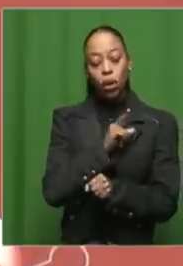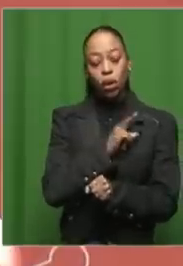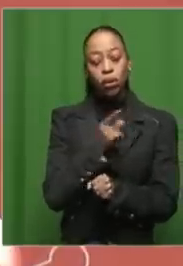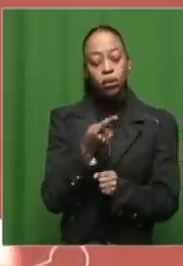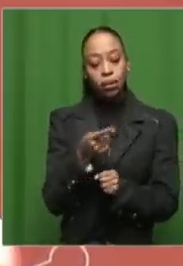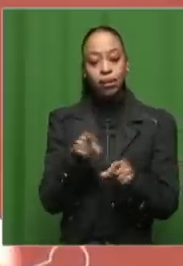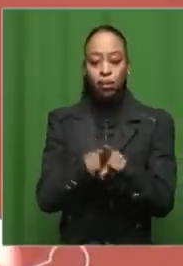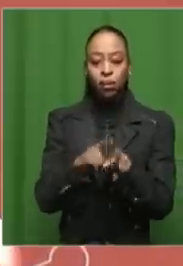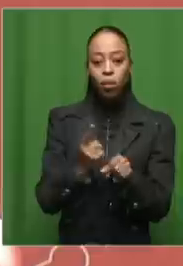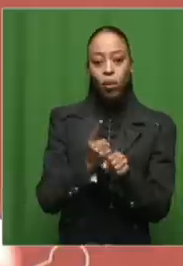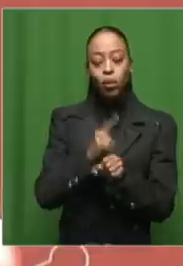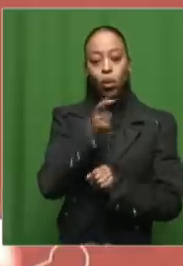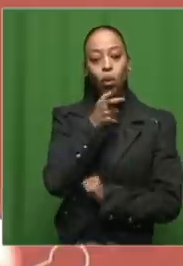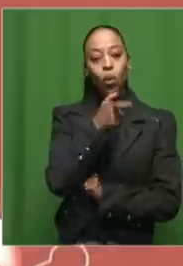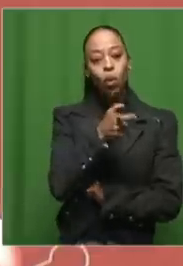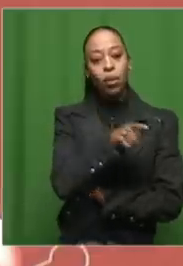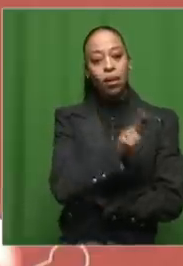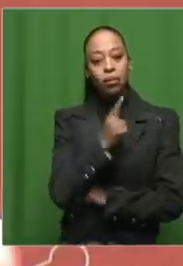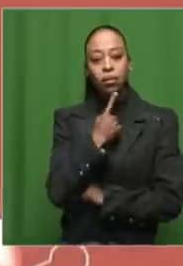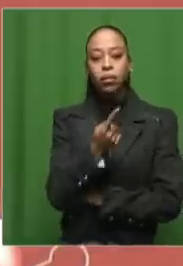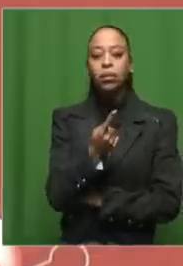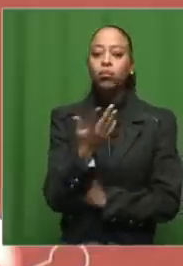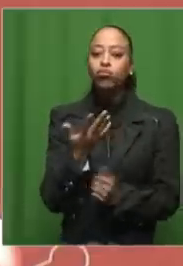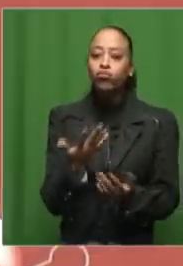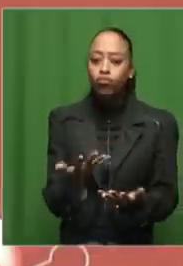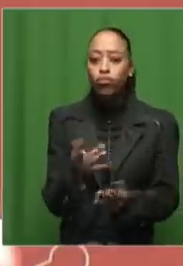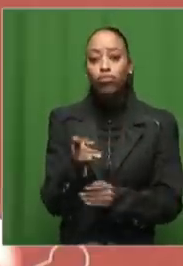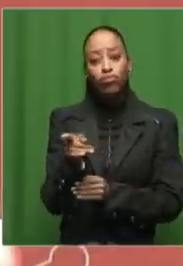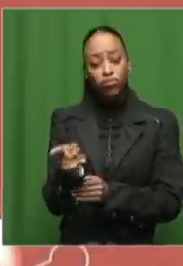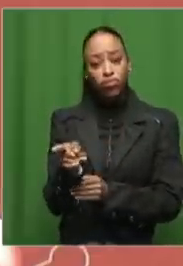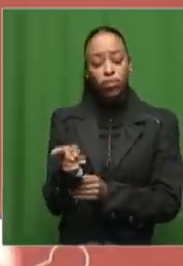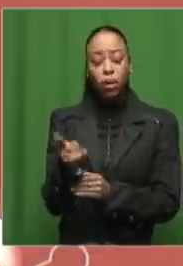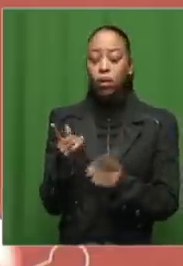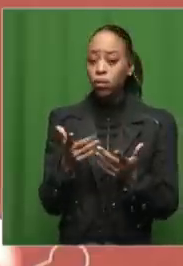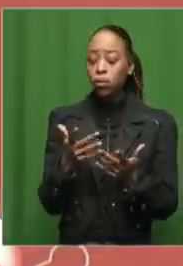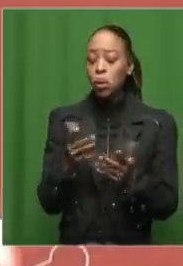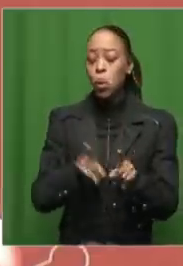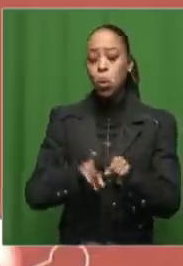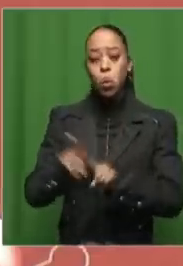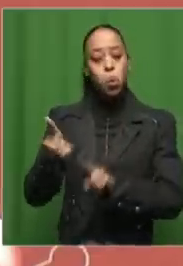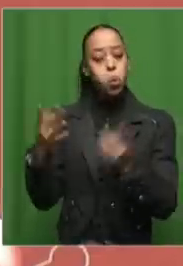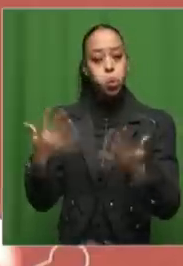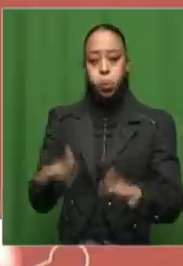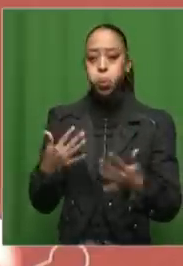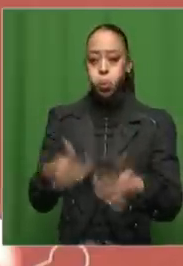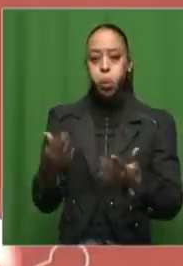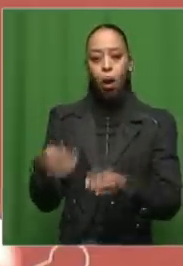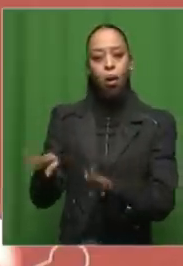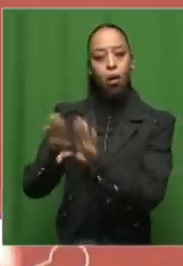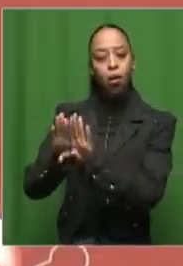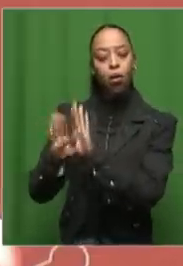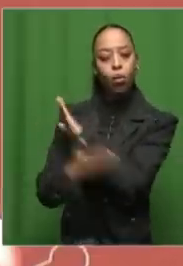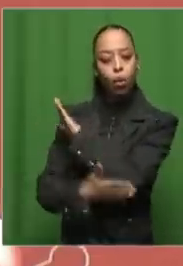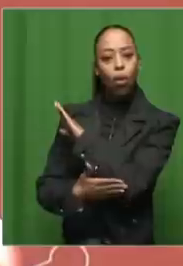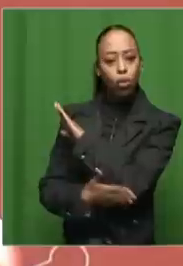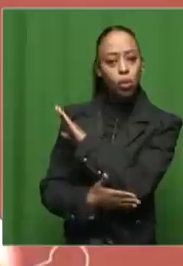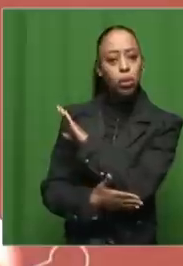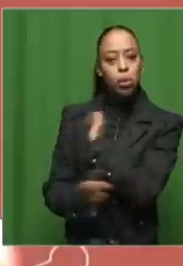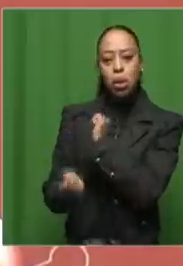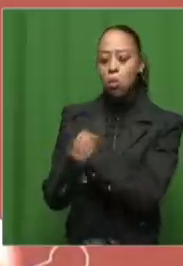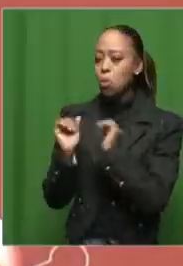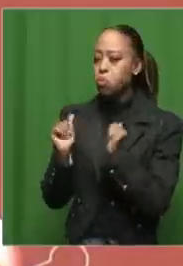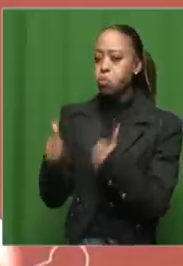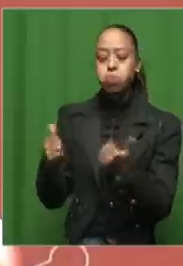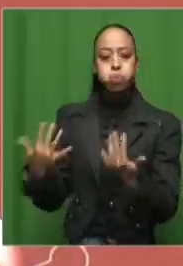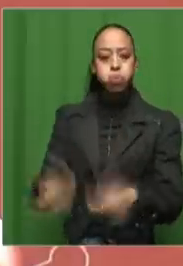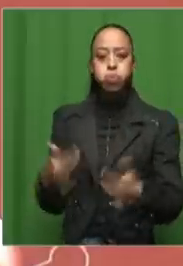also, you know, saying that they called this a huge success, and the particularly the shutdown,